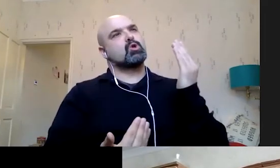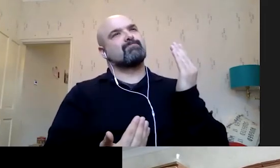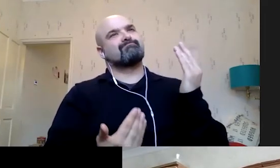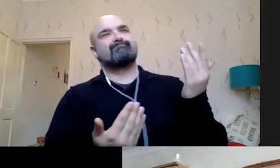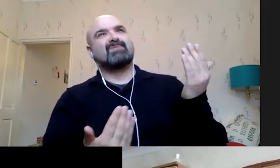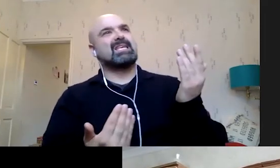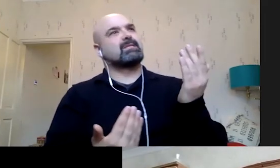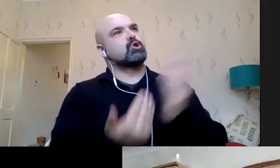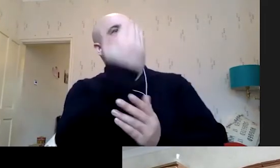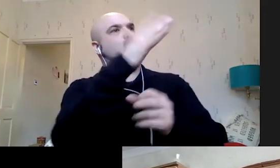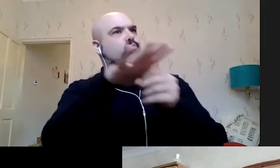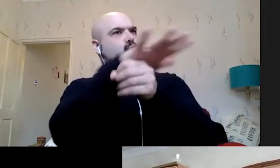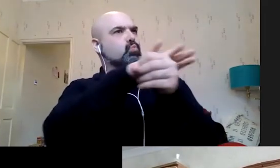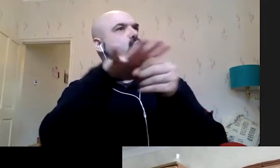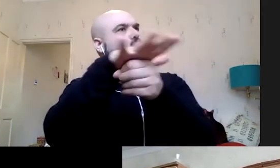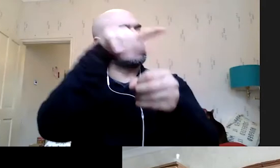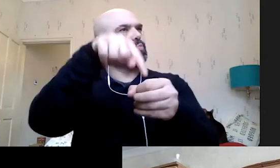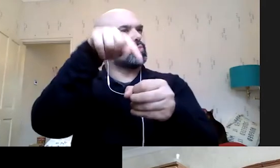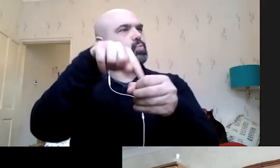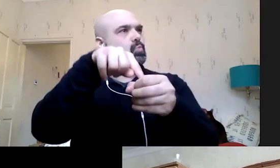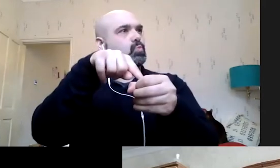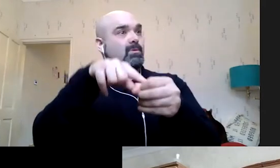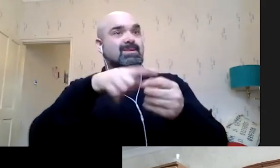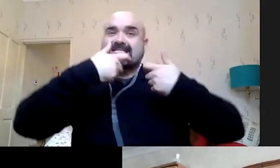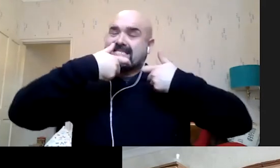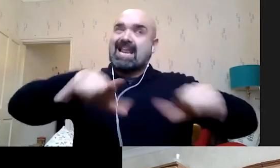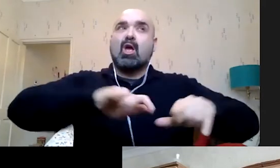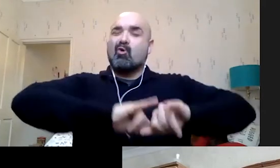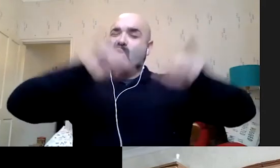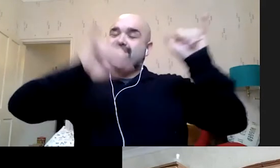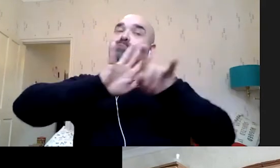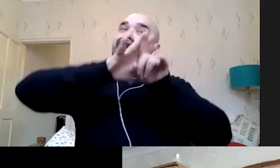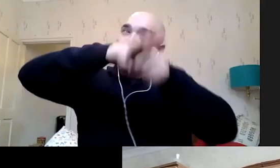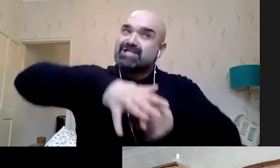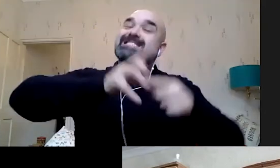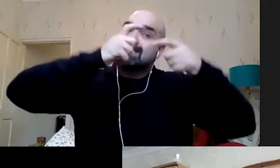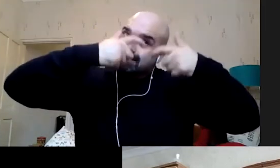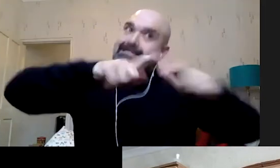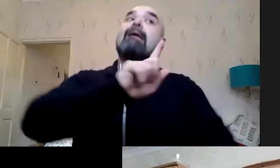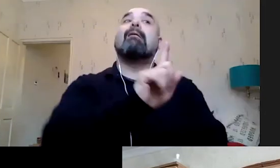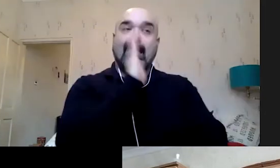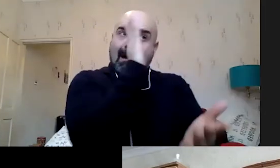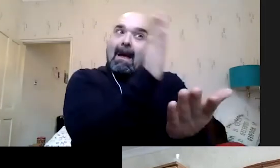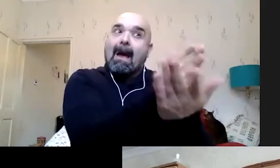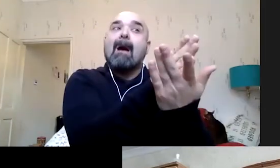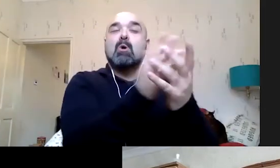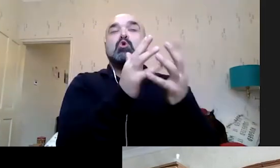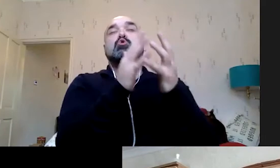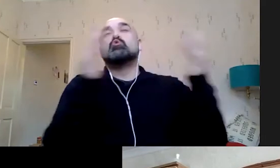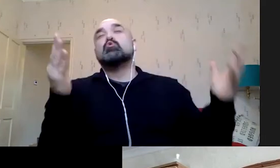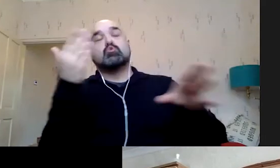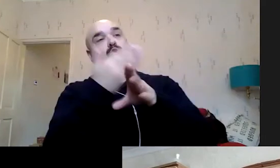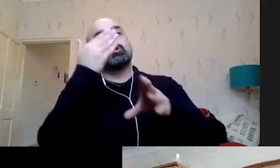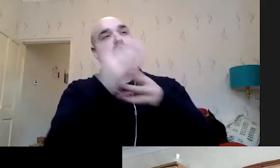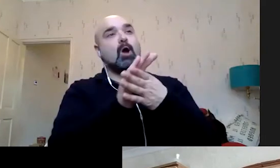It's an area where there is still horrendous prejudice. And I think there's a huge job of work for us to do